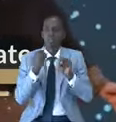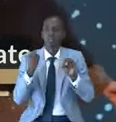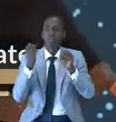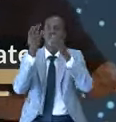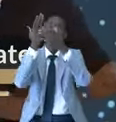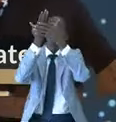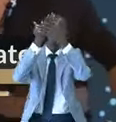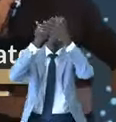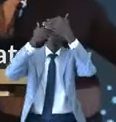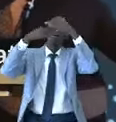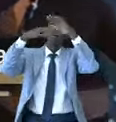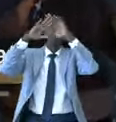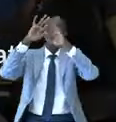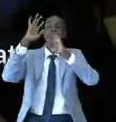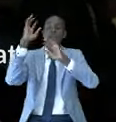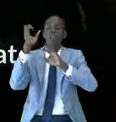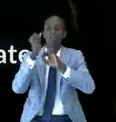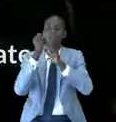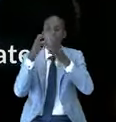redemption.